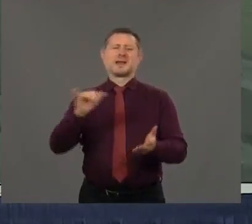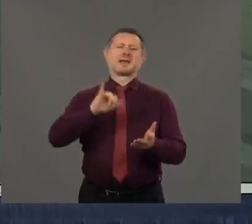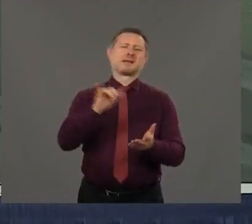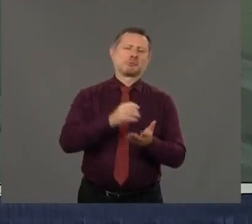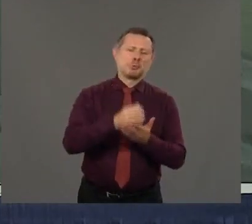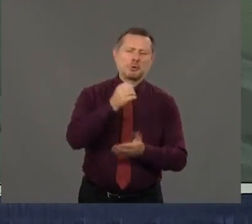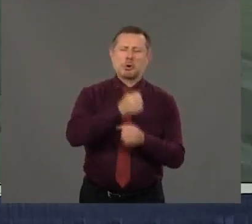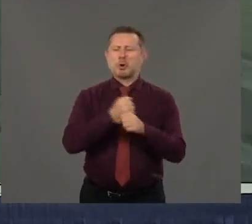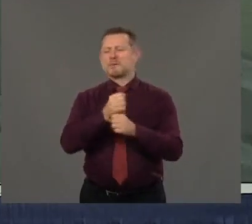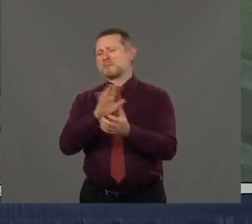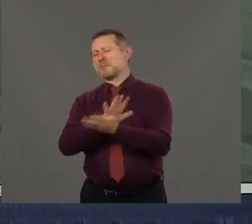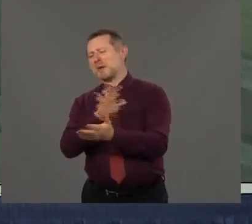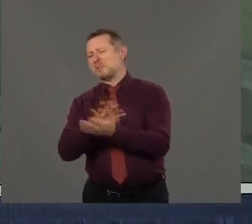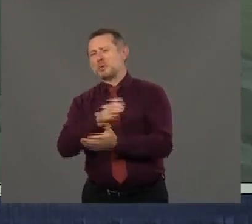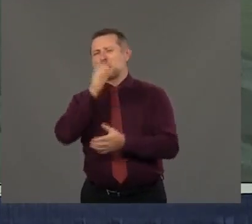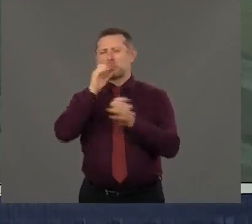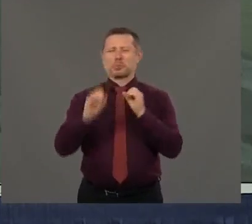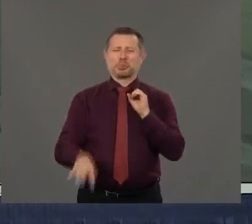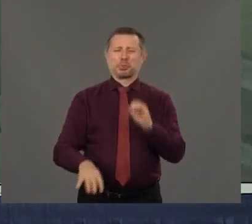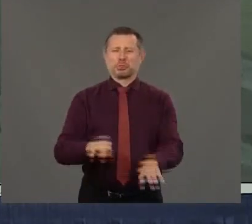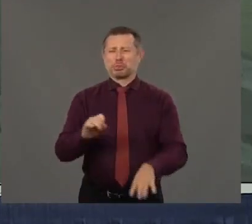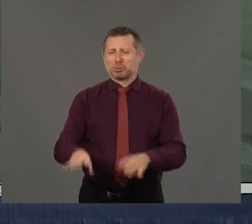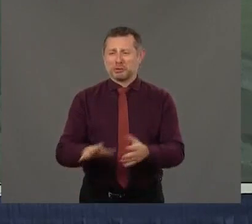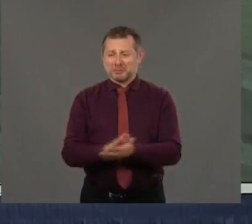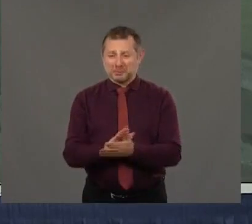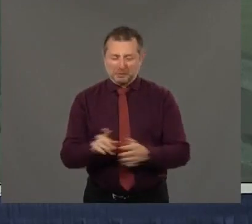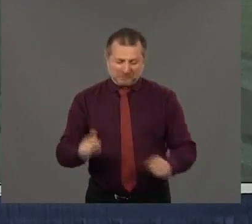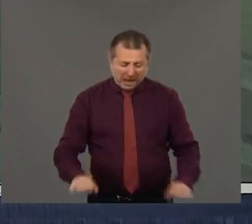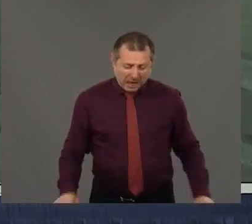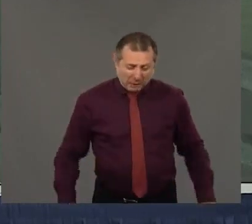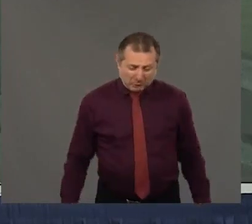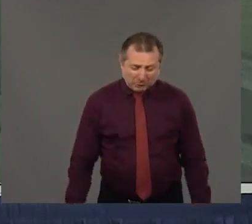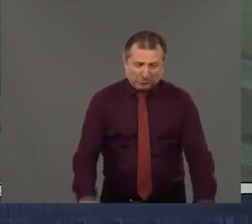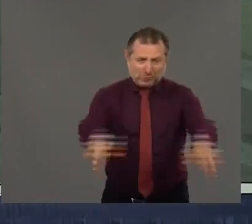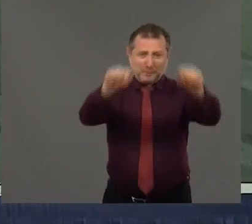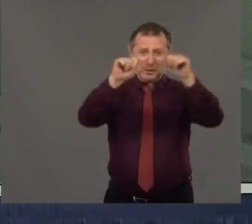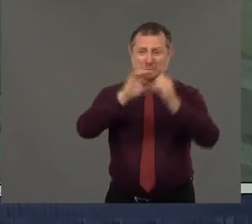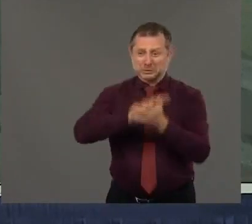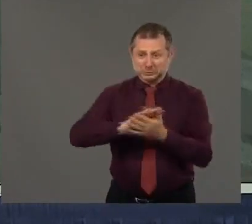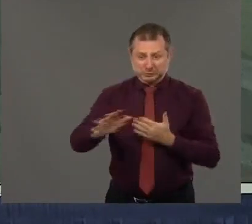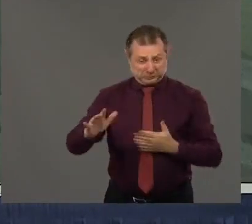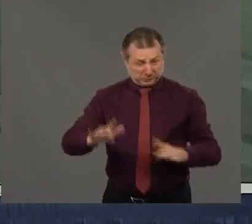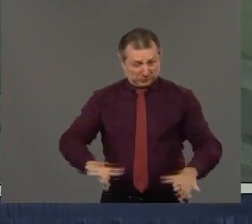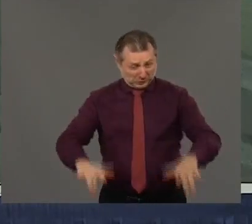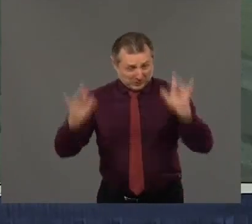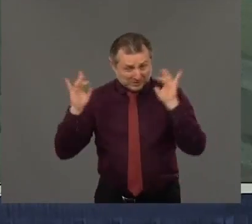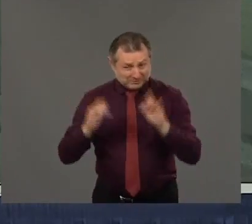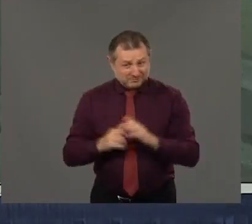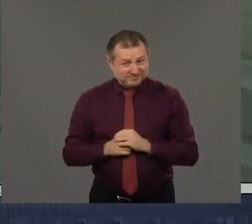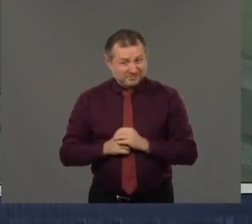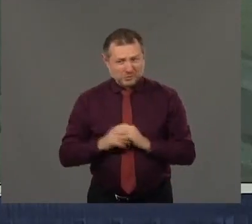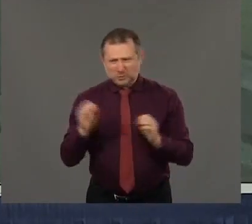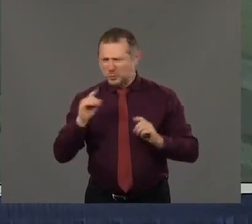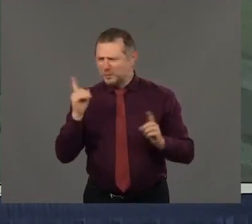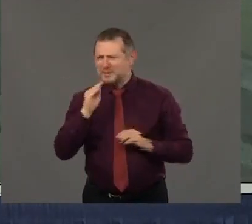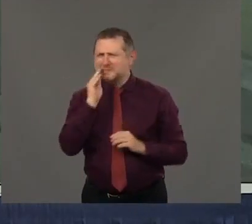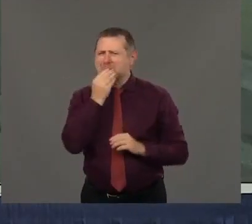cup, everything has to be out of that train. You can't have a napkin in that train.